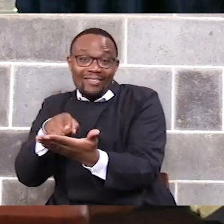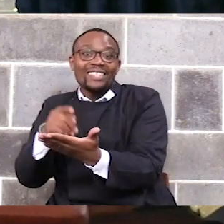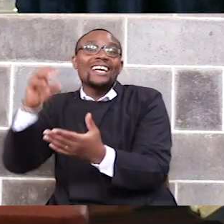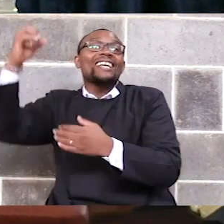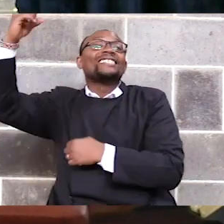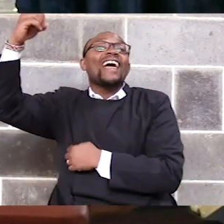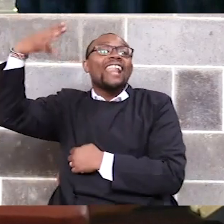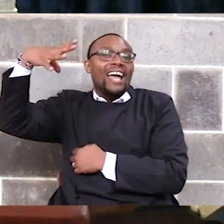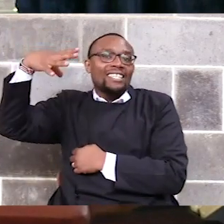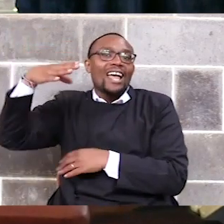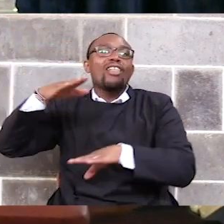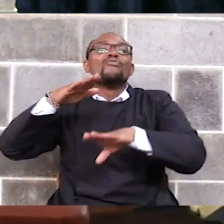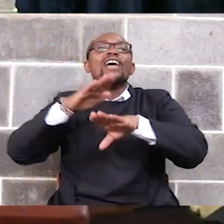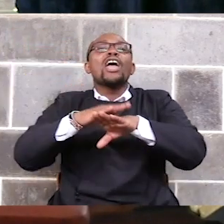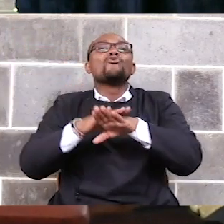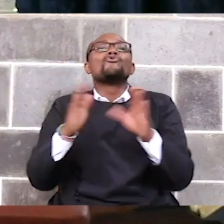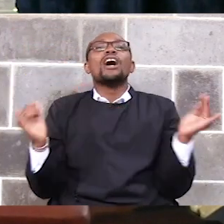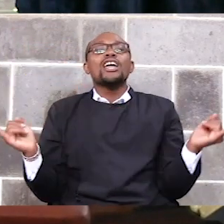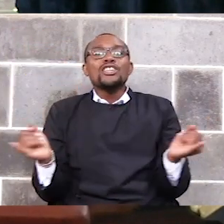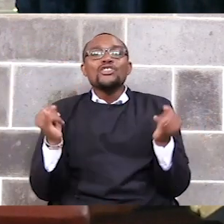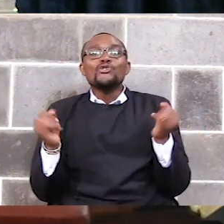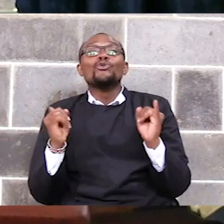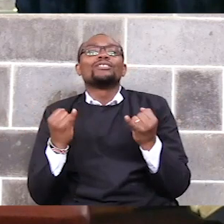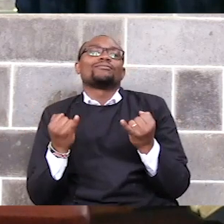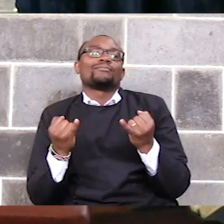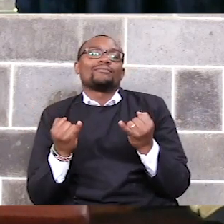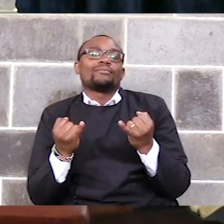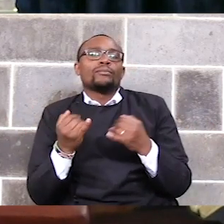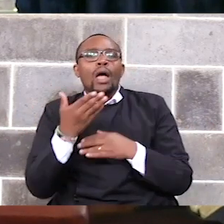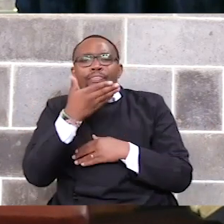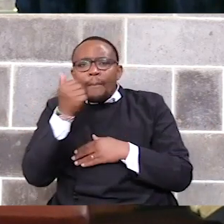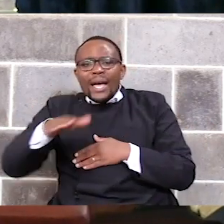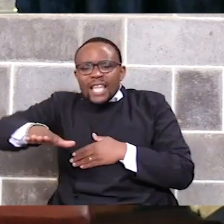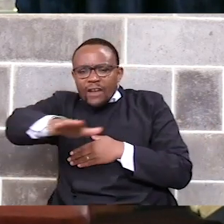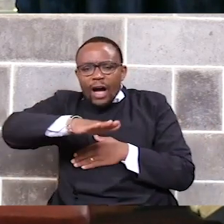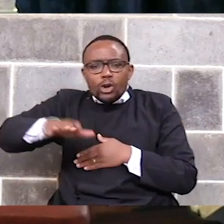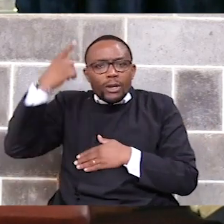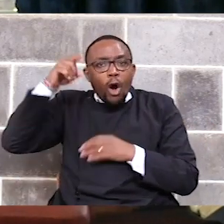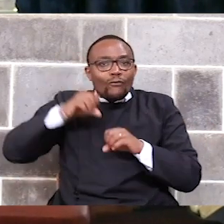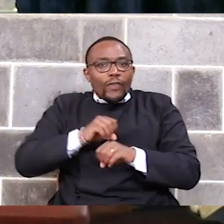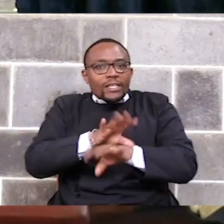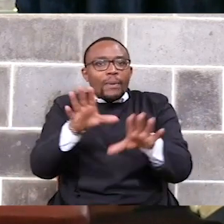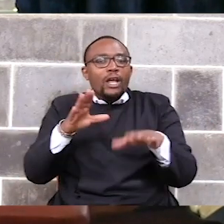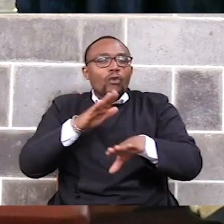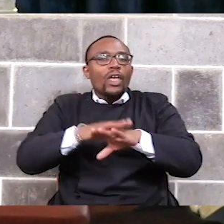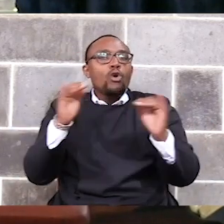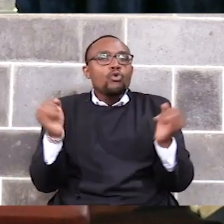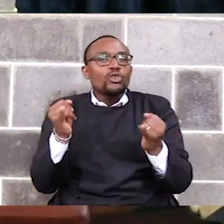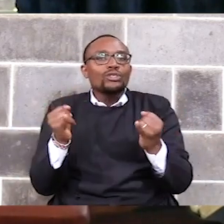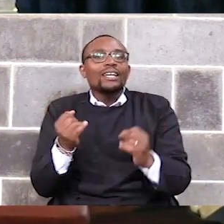bit about all this is that the best environment that favored the spread of the gospel were actually the tough